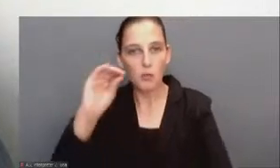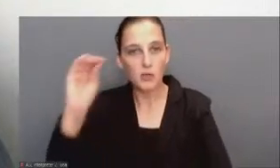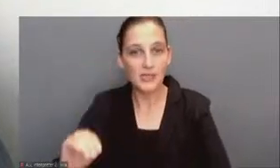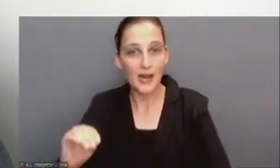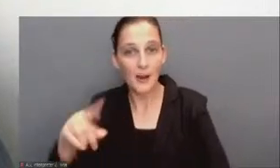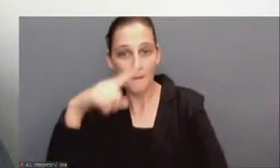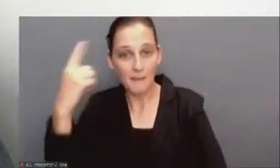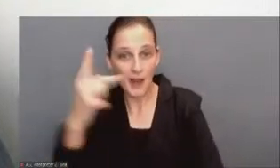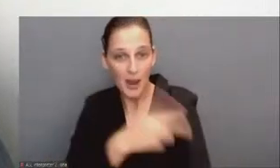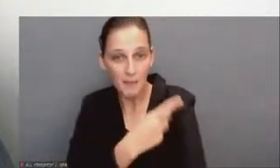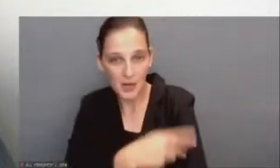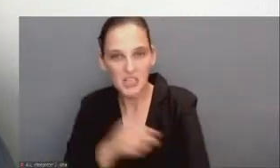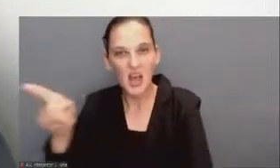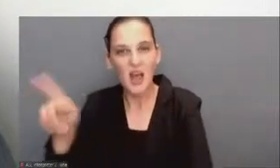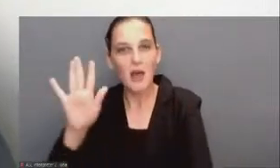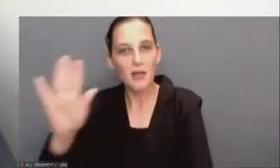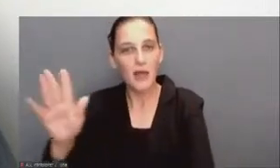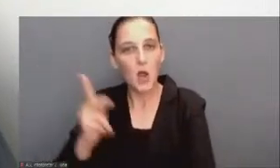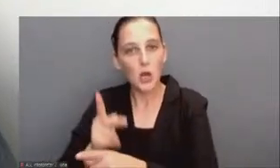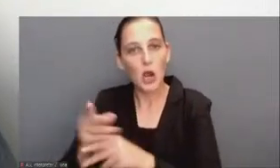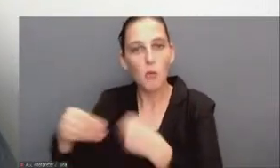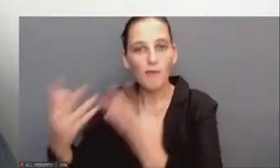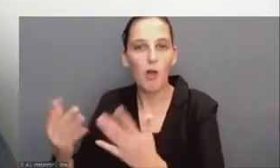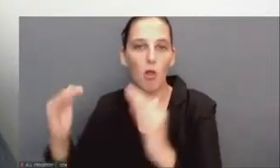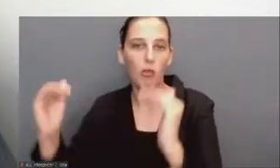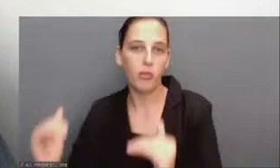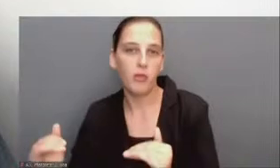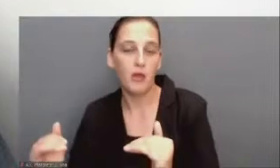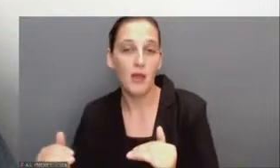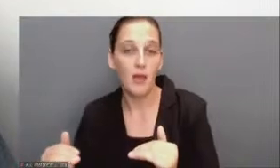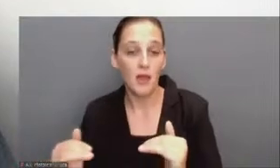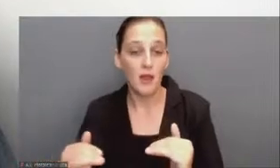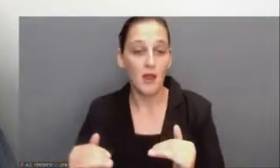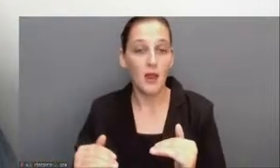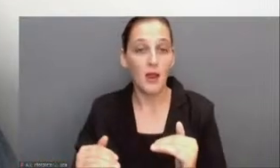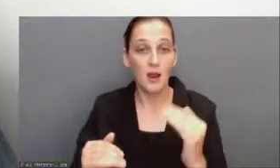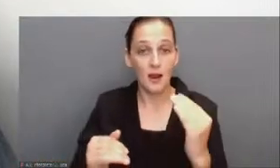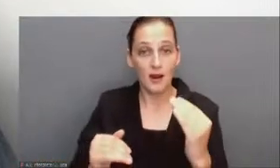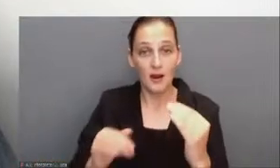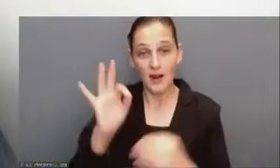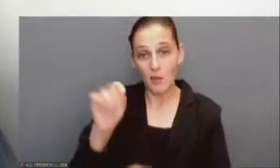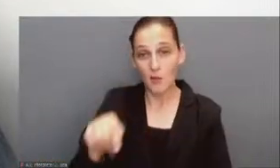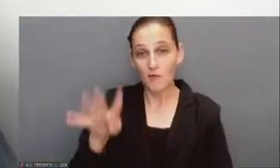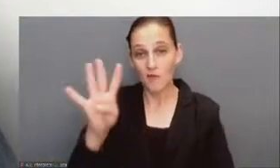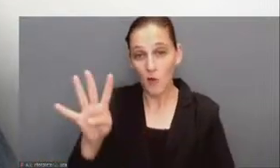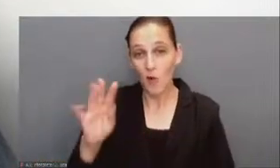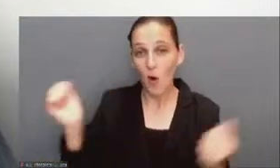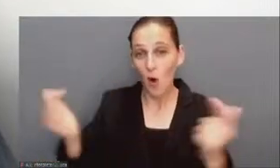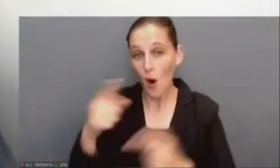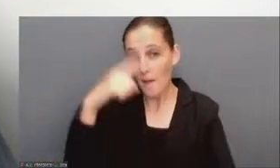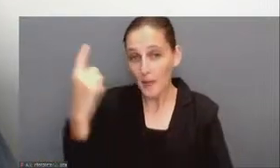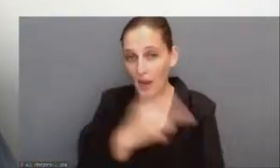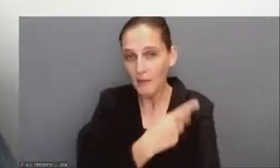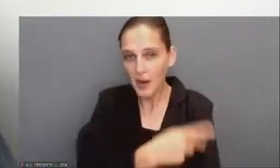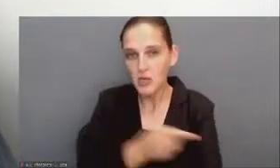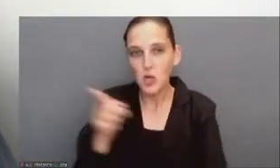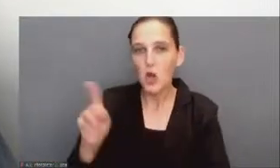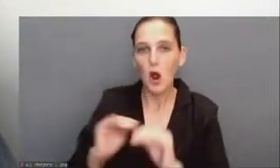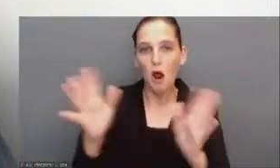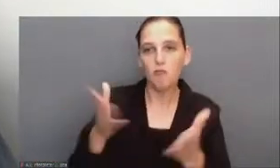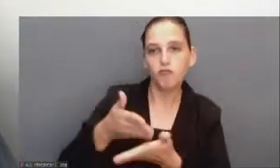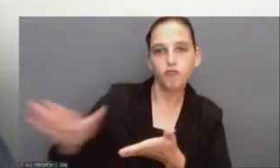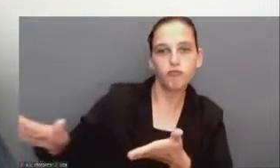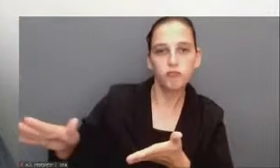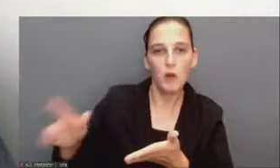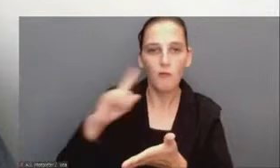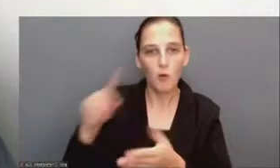priority crisis standard of care categories, and 9.4% of all Black patients were erroneously excluded from receiving the highest prioritization. The SOFA